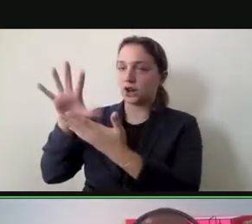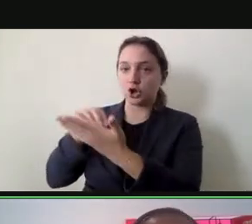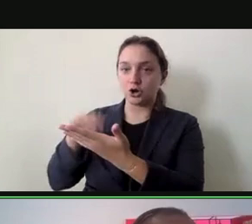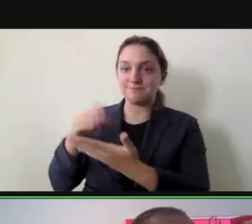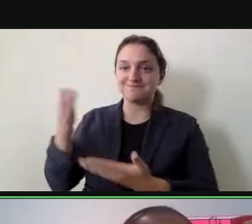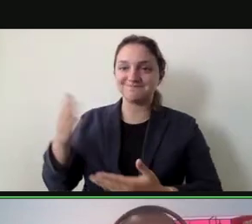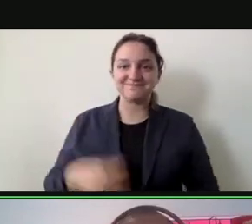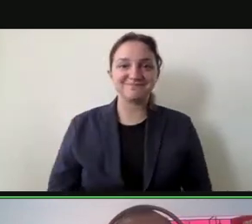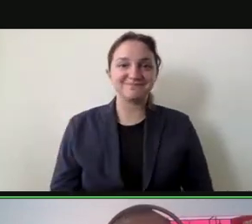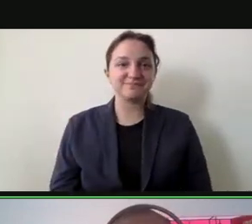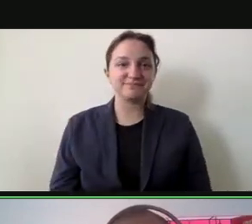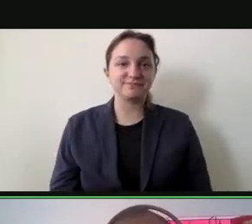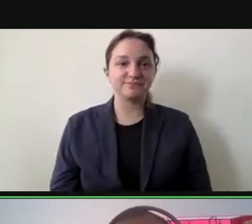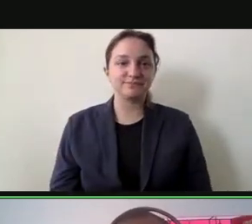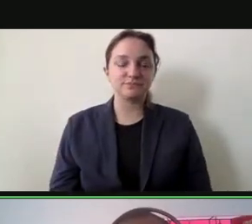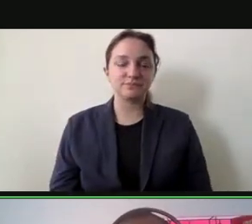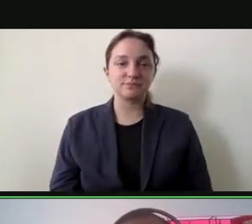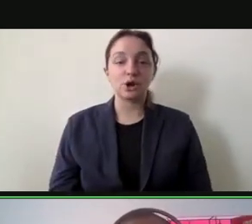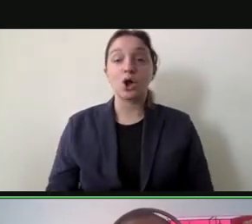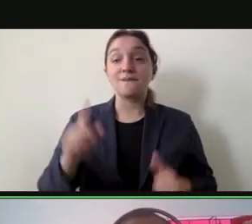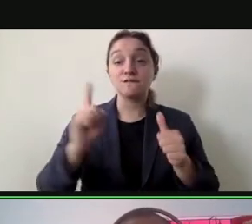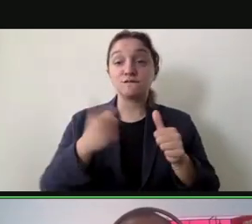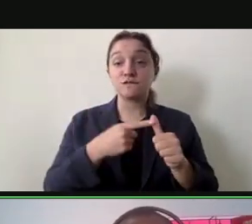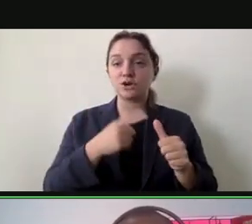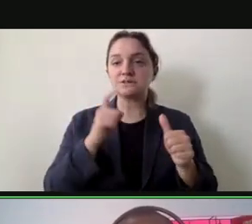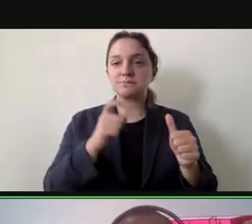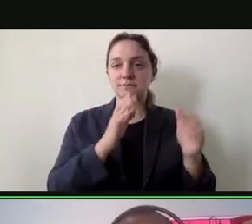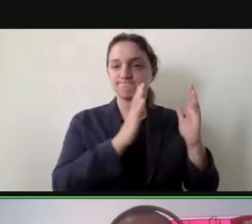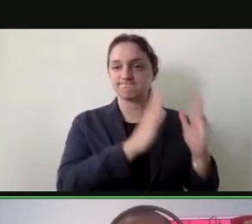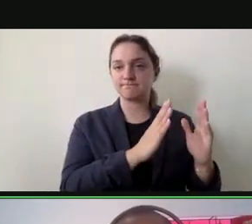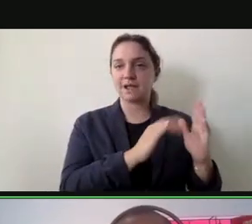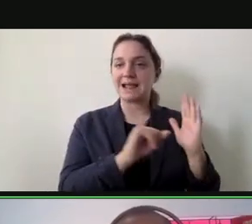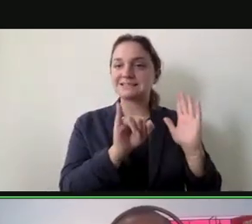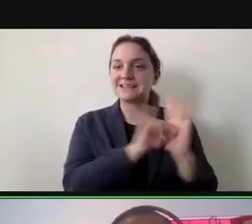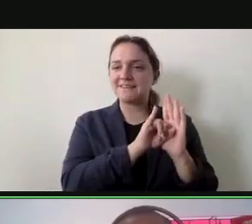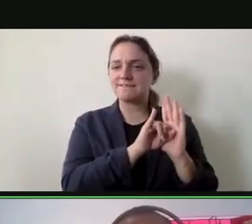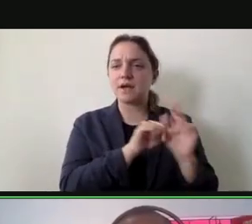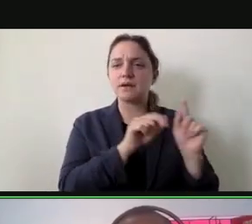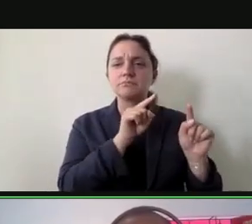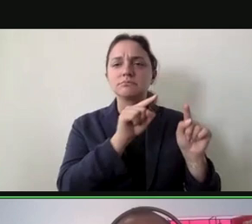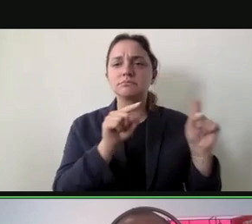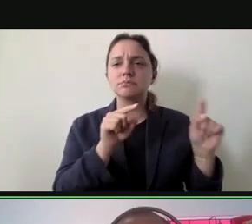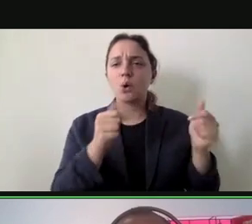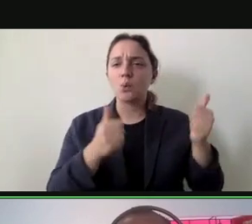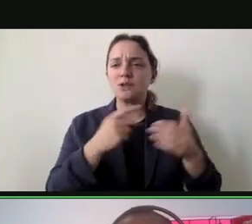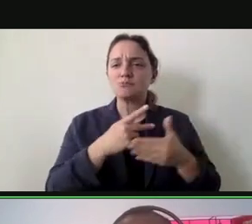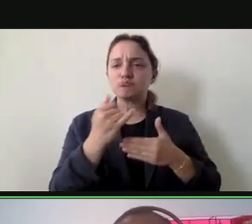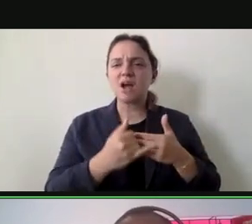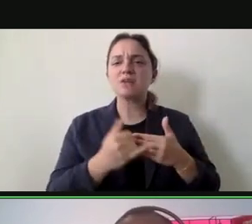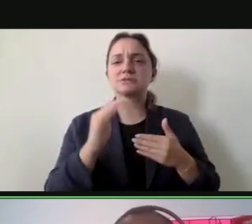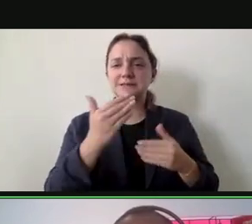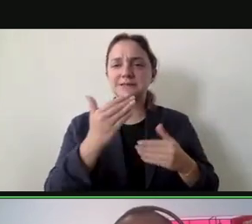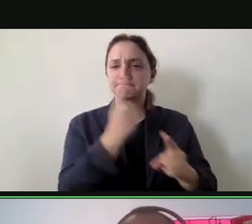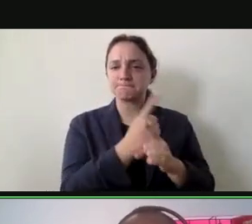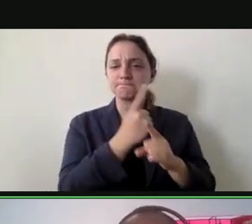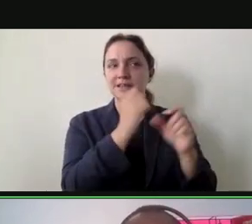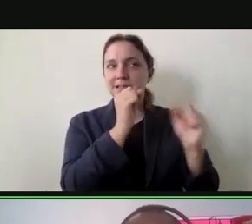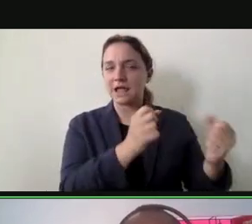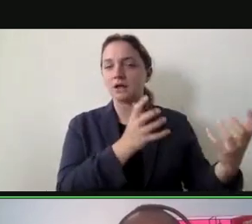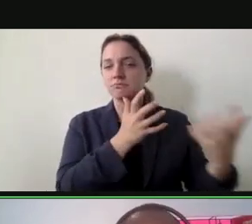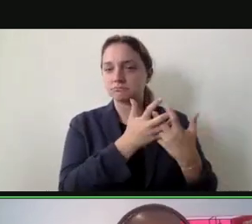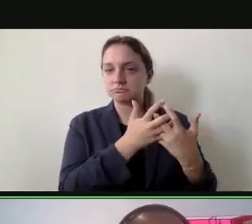We want to identify what projects make sense. We want to identify which projects